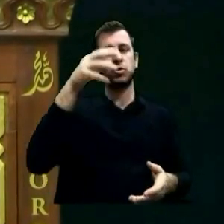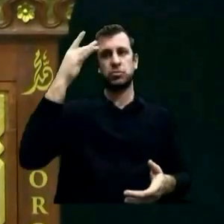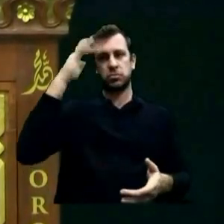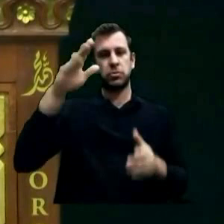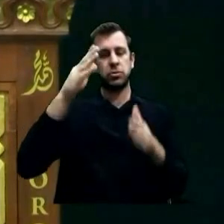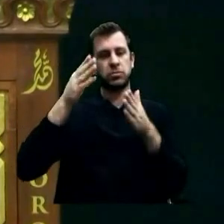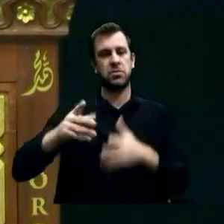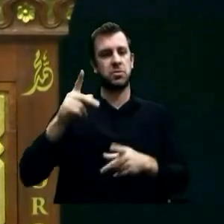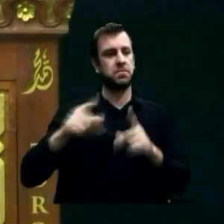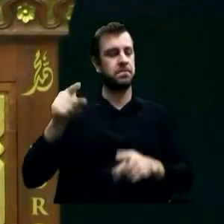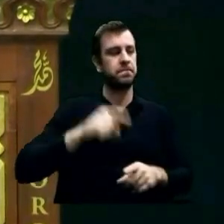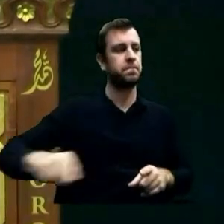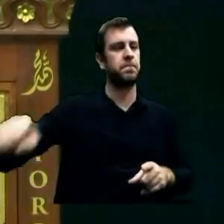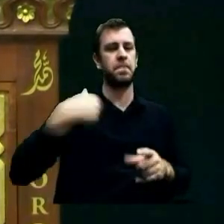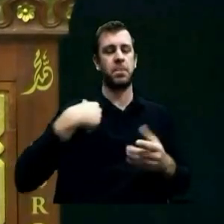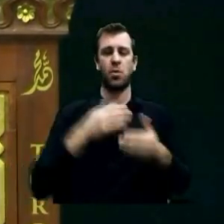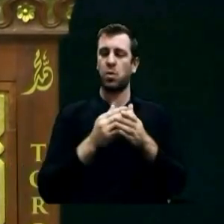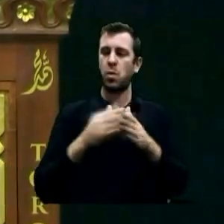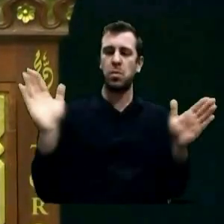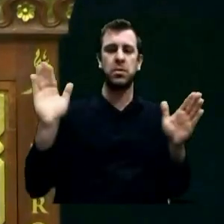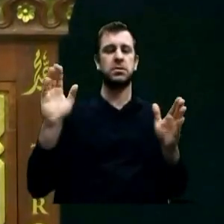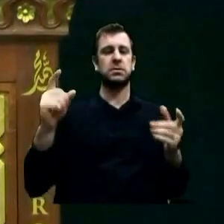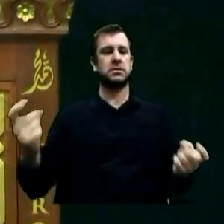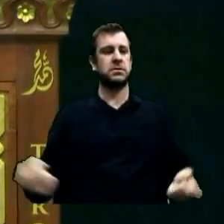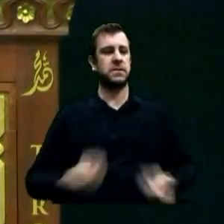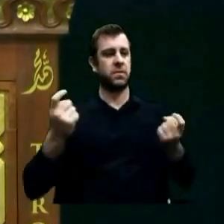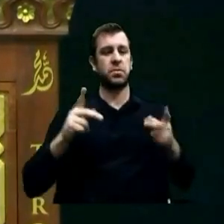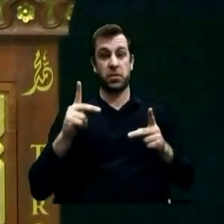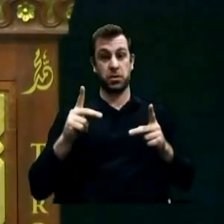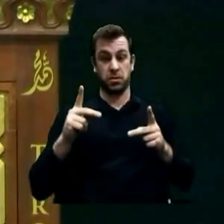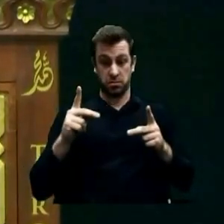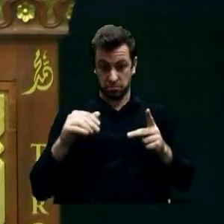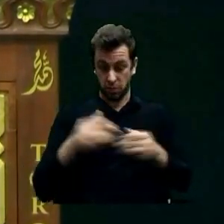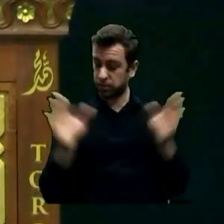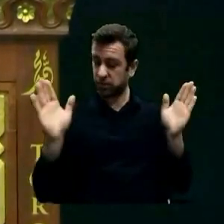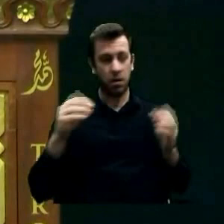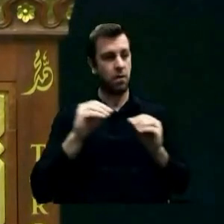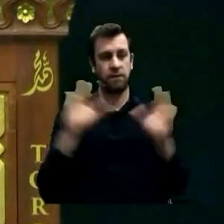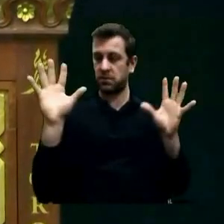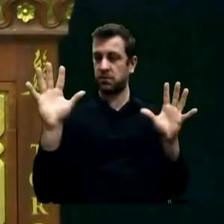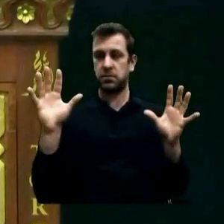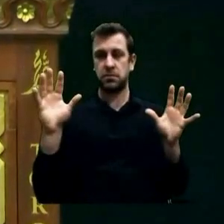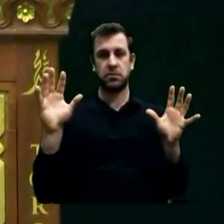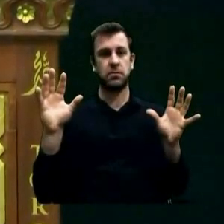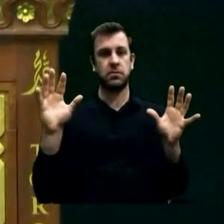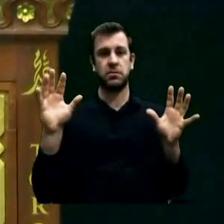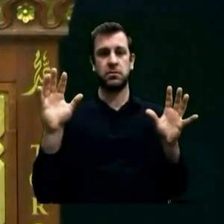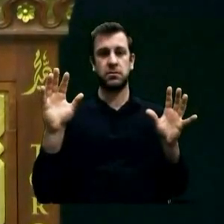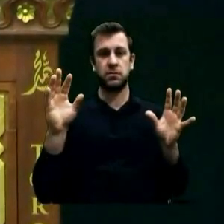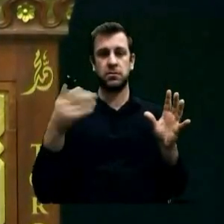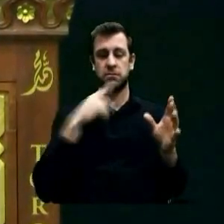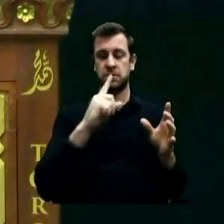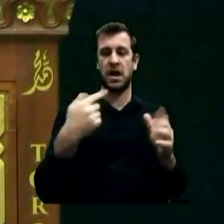are open sinful persons, openly sinful, they have strong racial, you know,